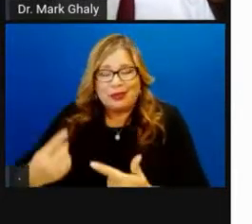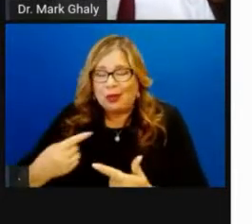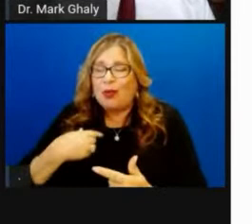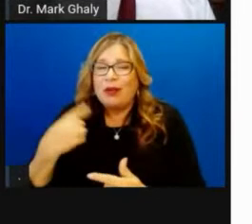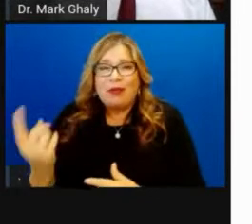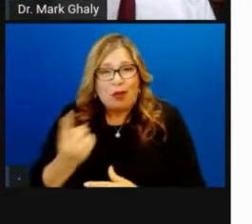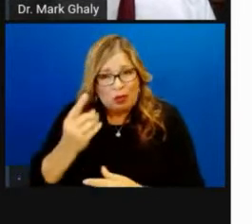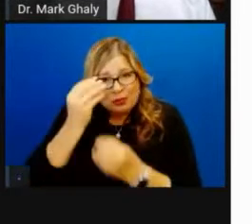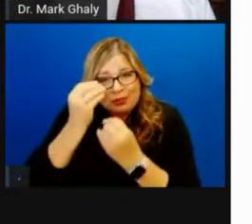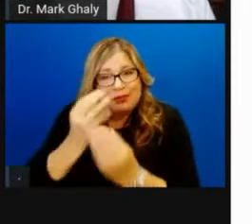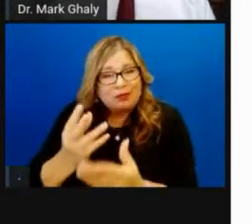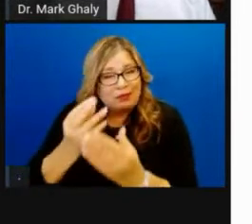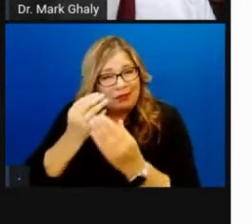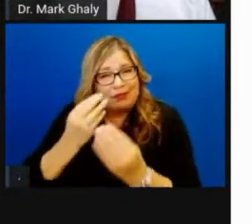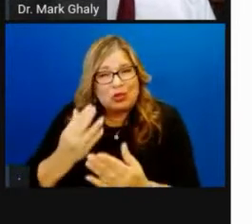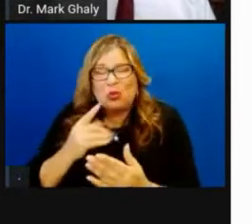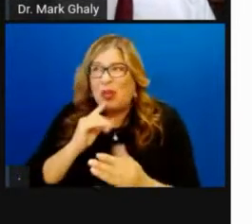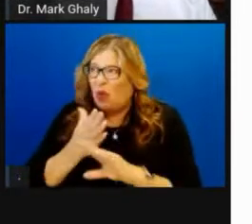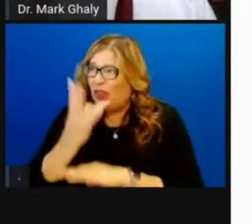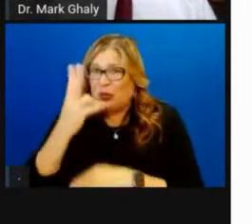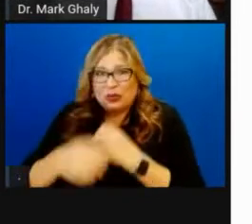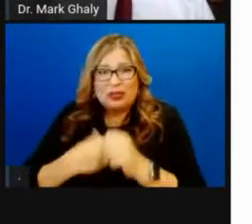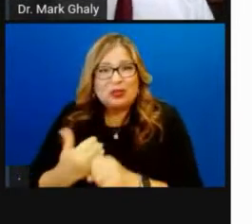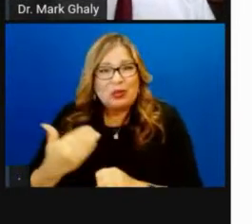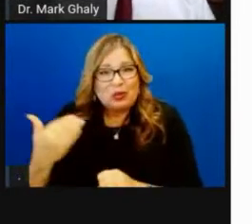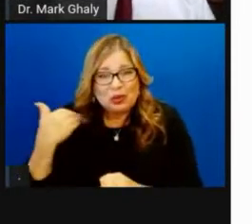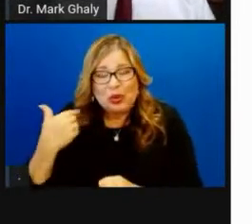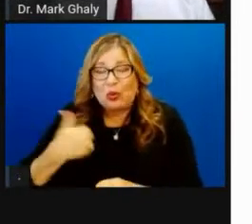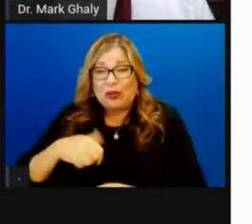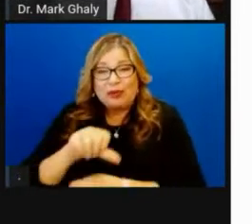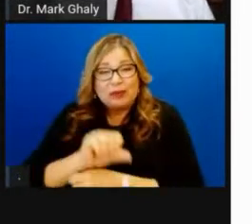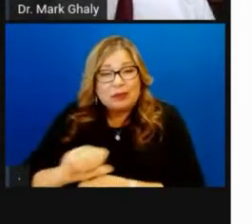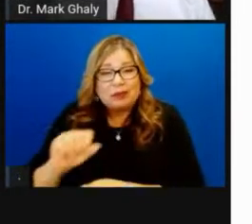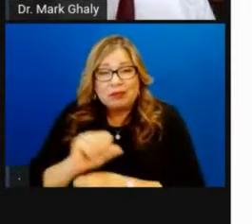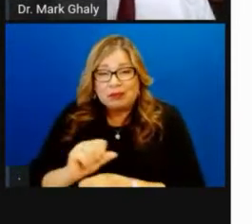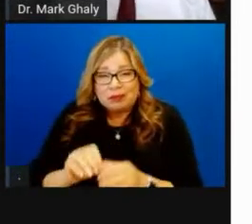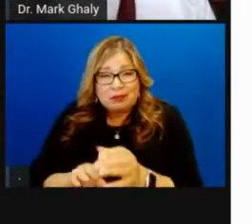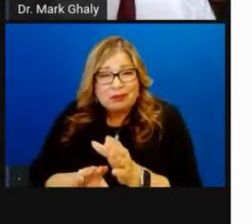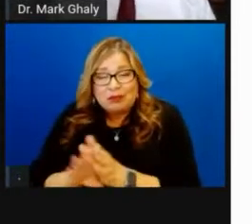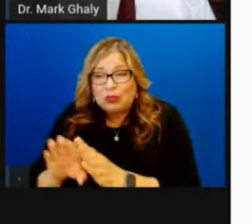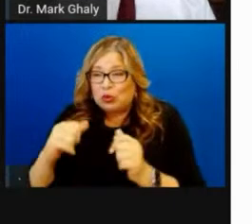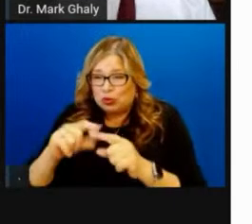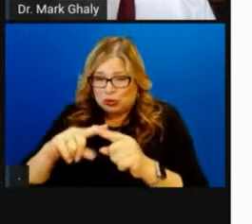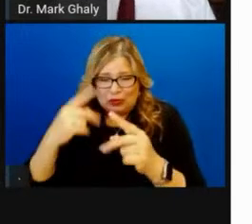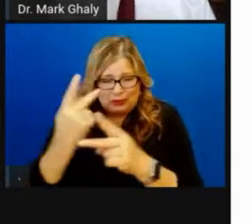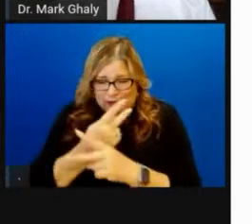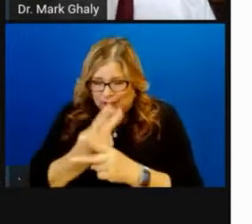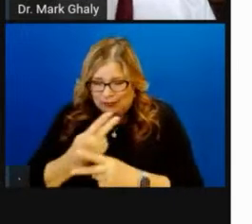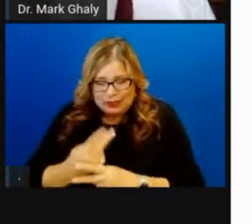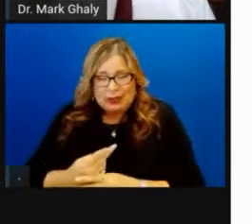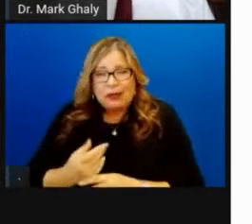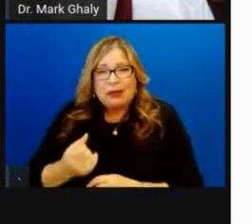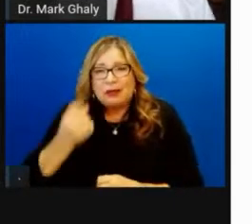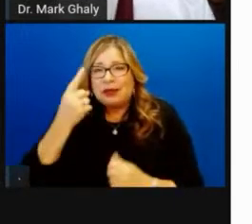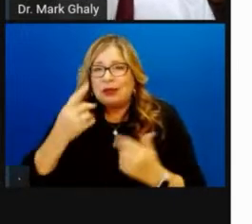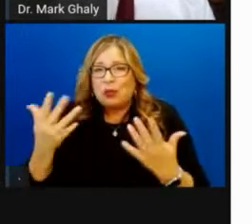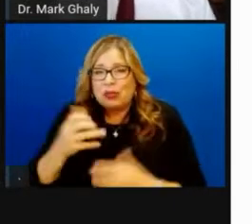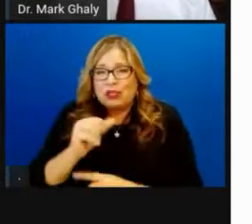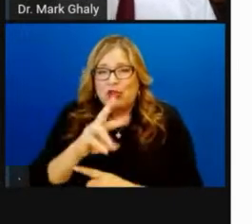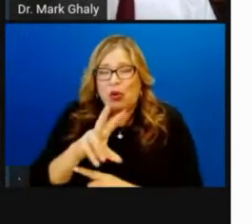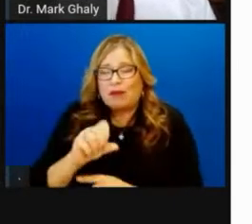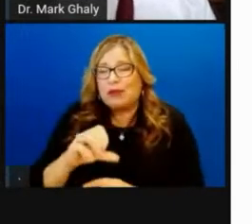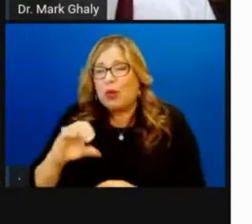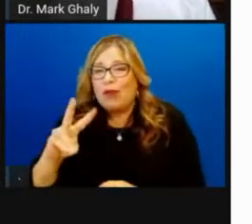informing Californians, and over 2 years ago since we started working on trying to understand what SARS-CoV-2